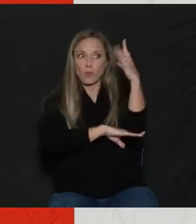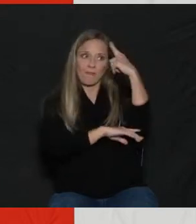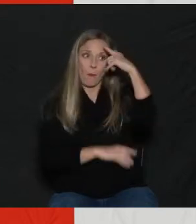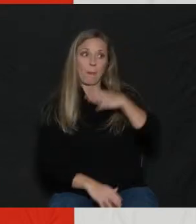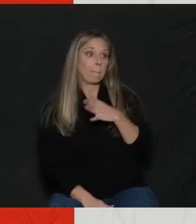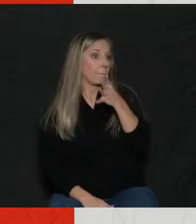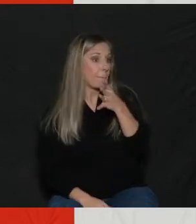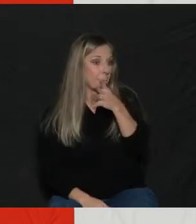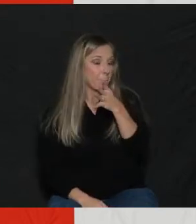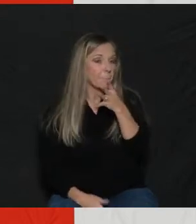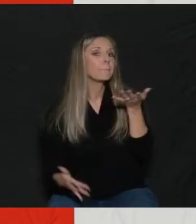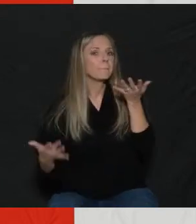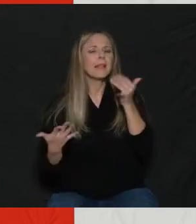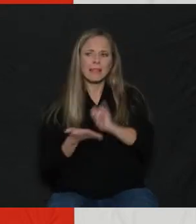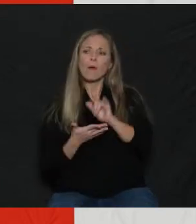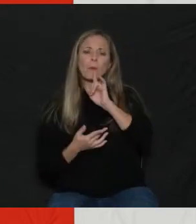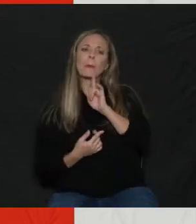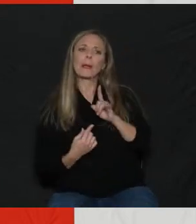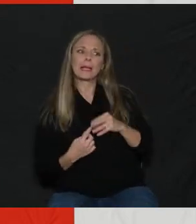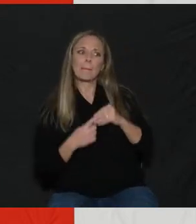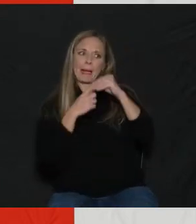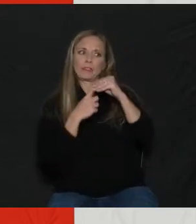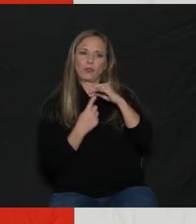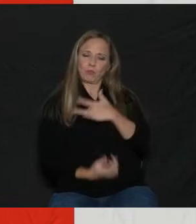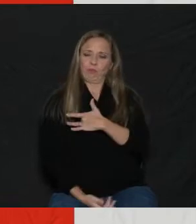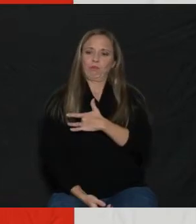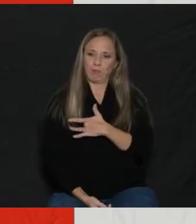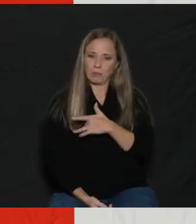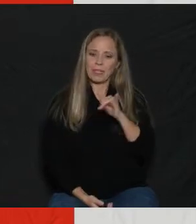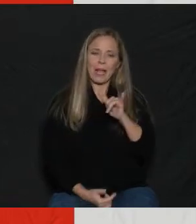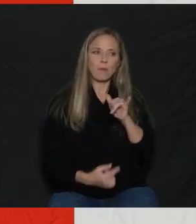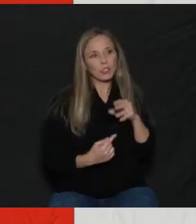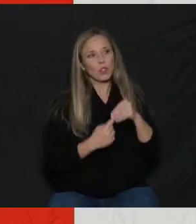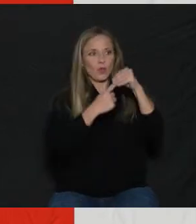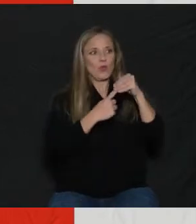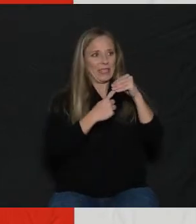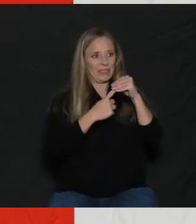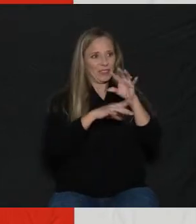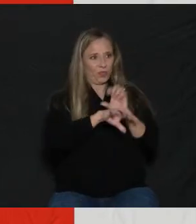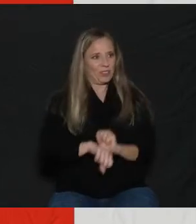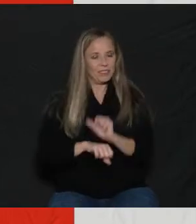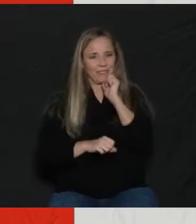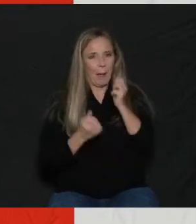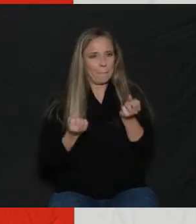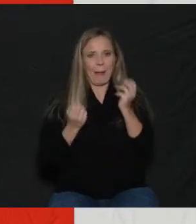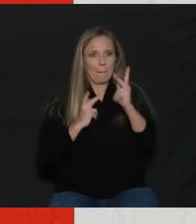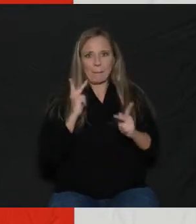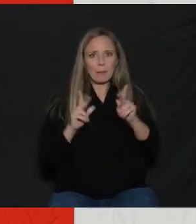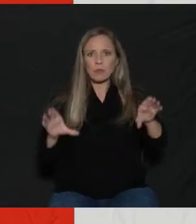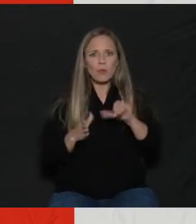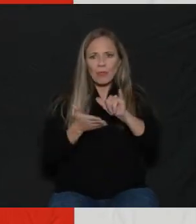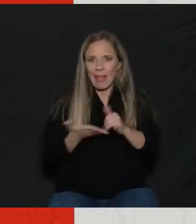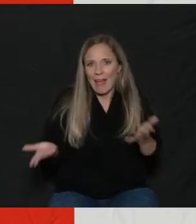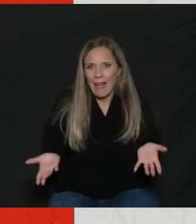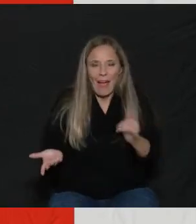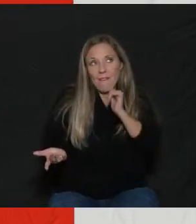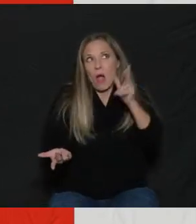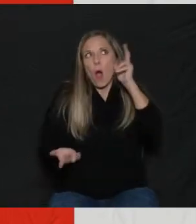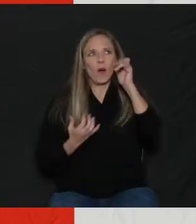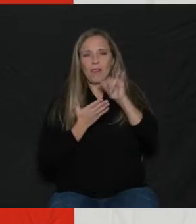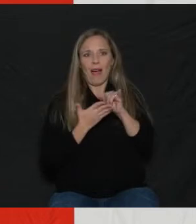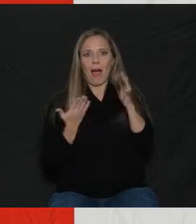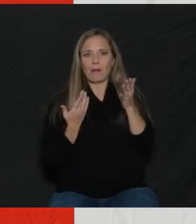want, that was very special. That was a special tradition, and it's unique. Not a lot of people do that. I haven't heard a lot of people doing that.